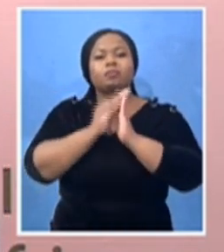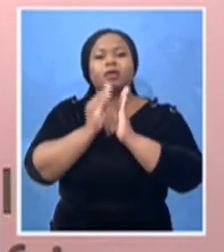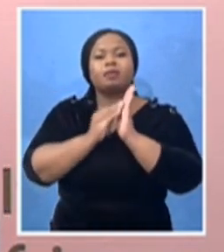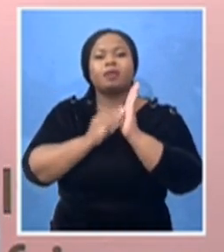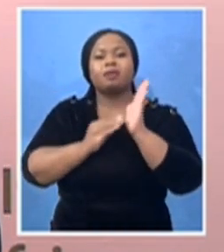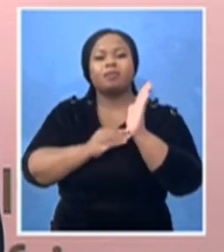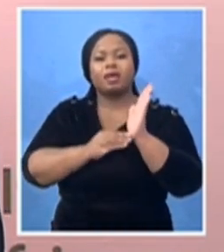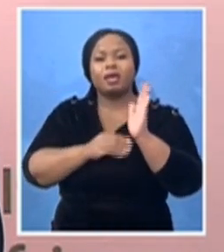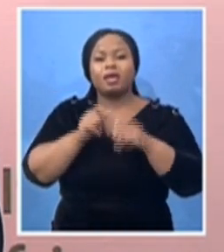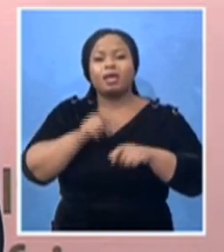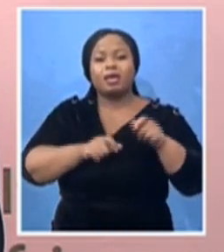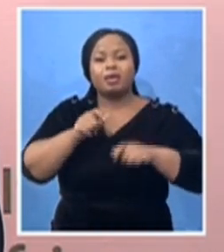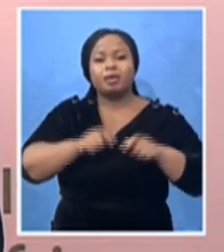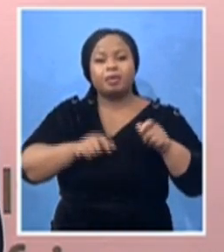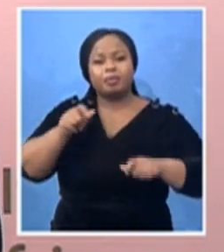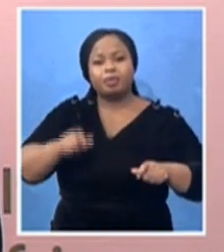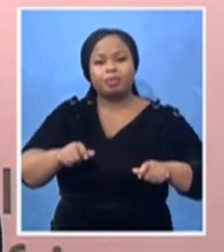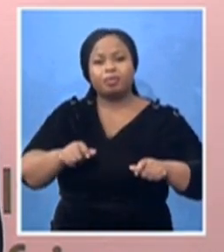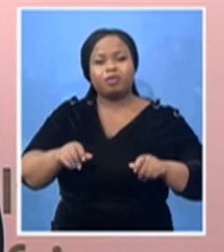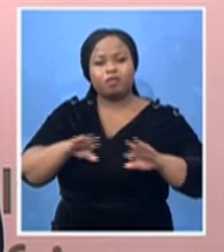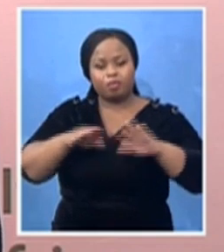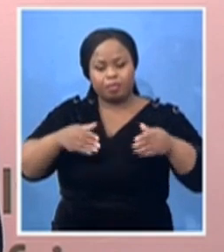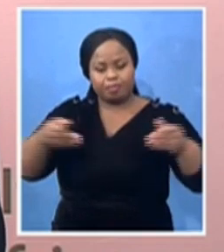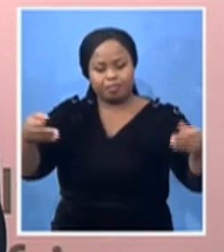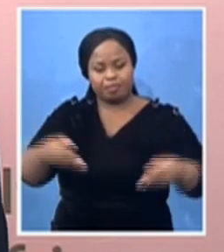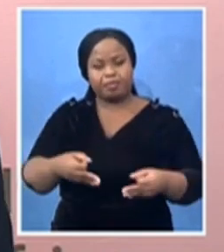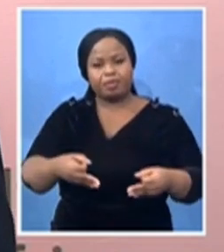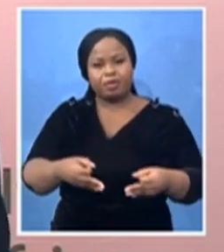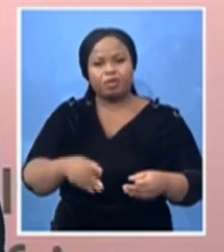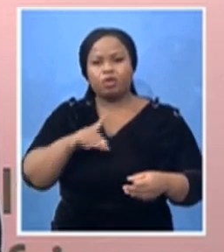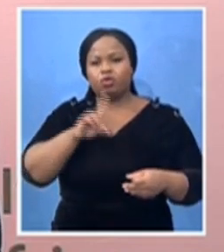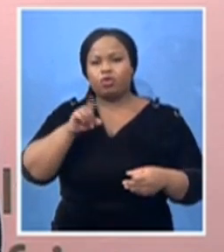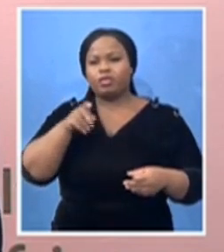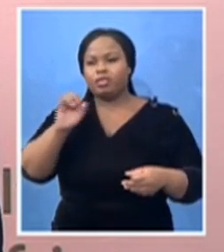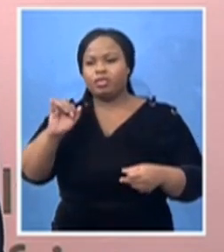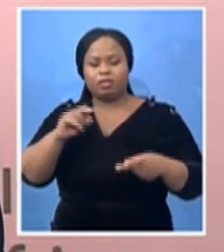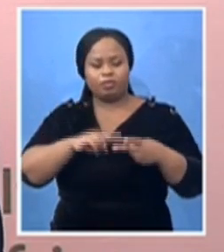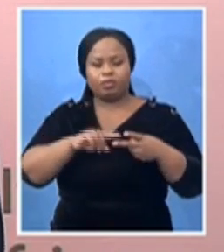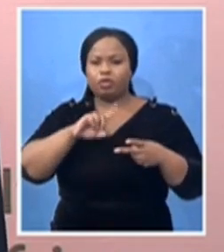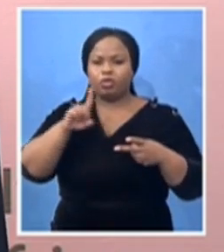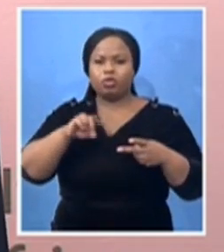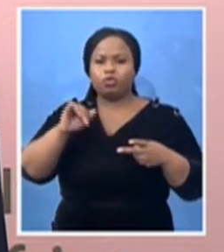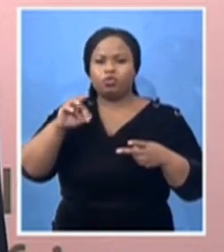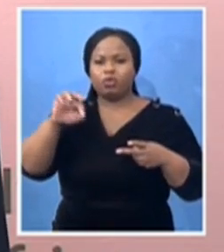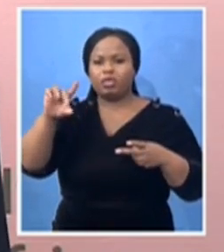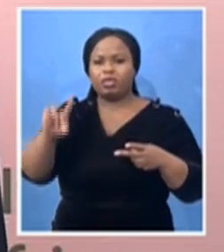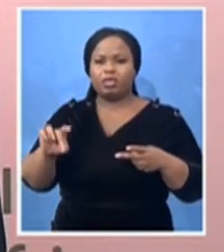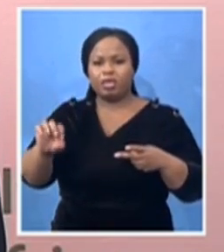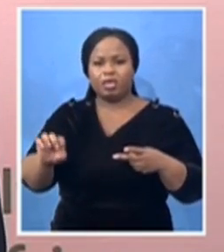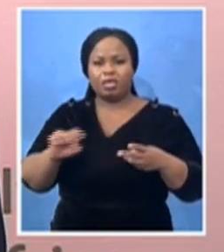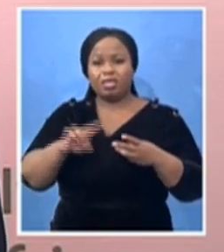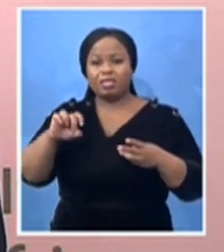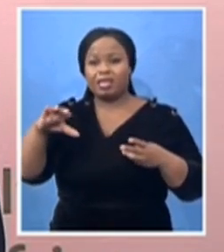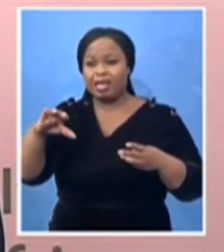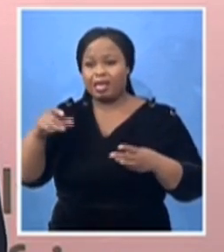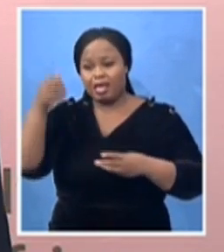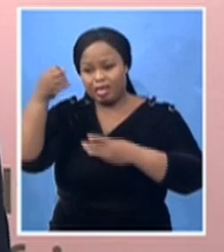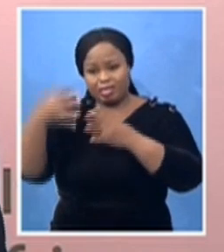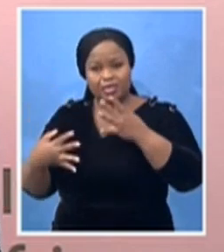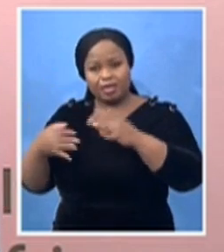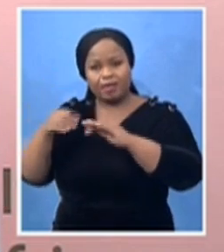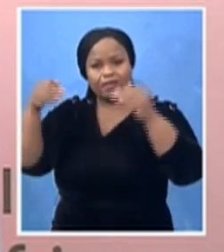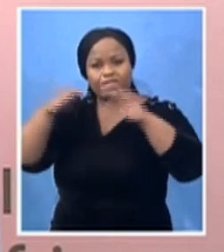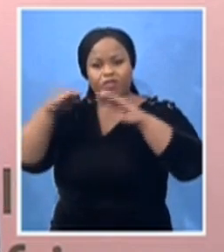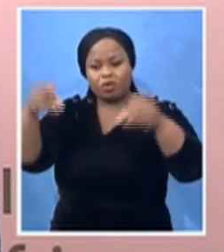we see was Zwide in East London, where the first mixing happened, where the center of the first